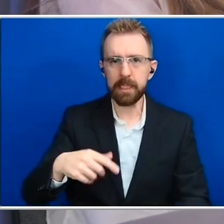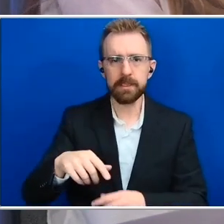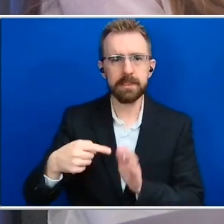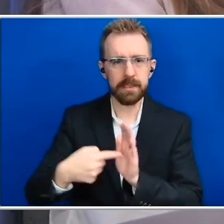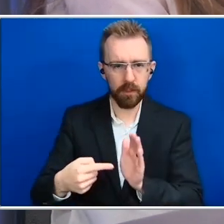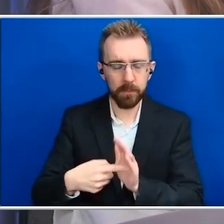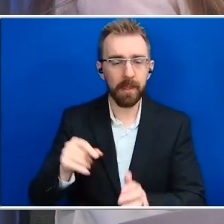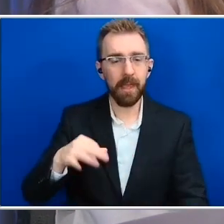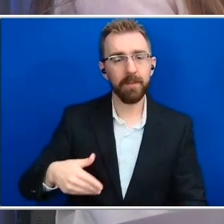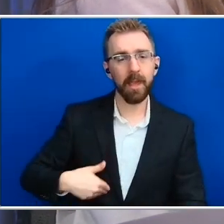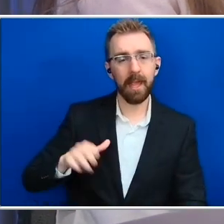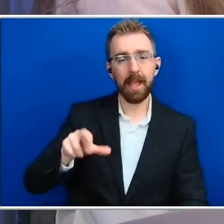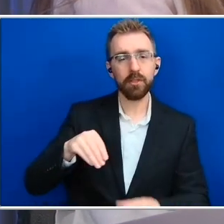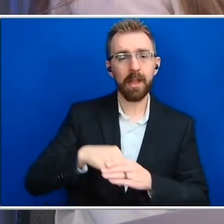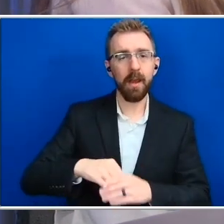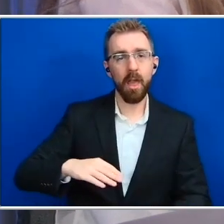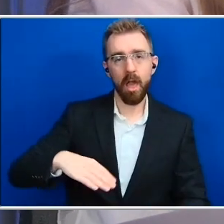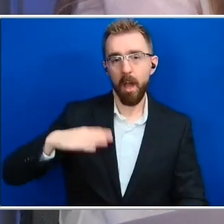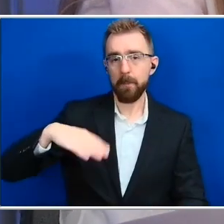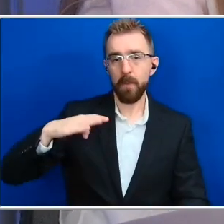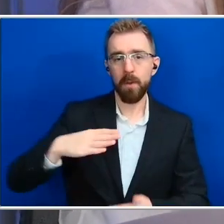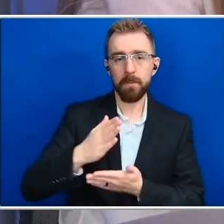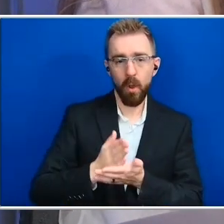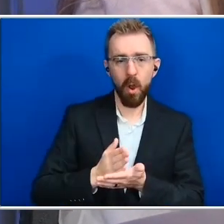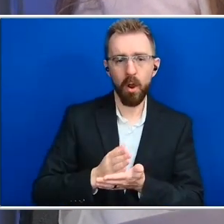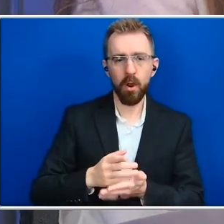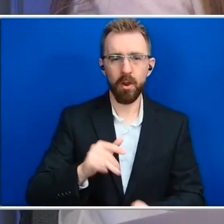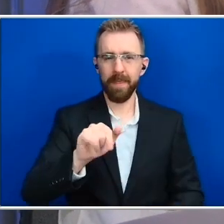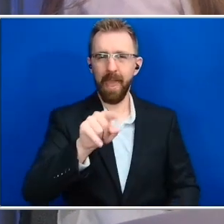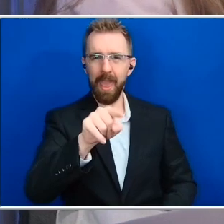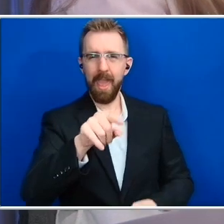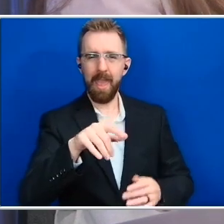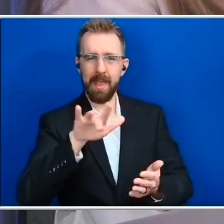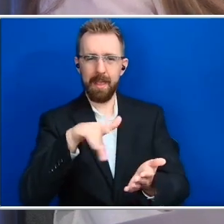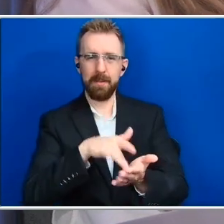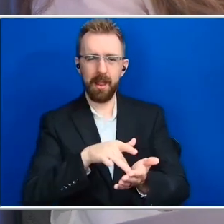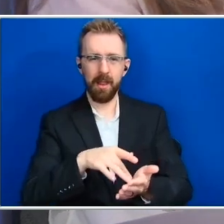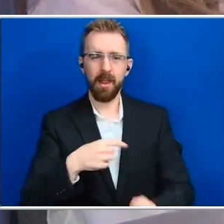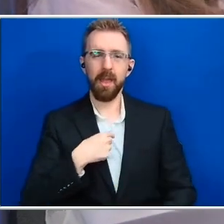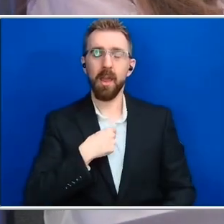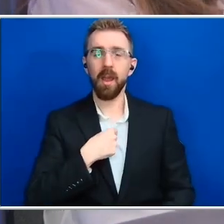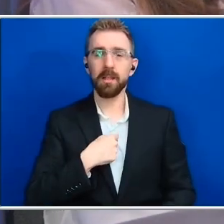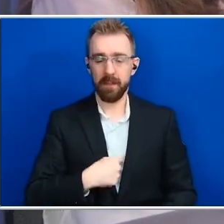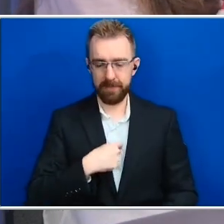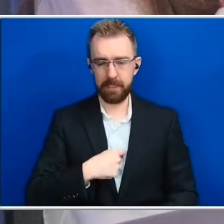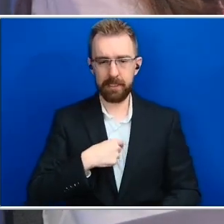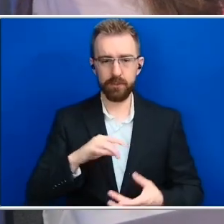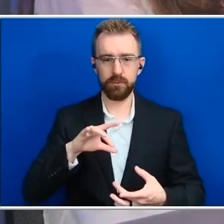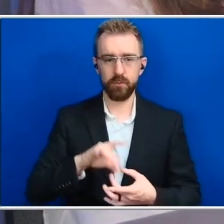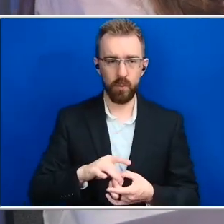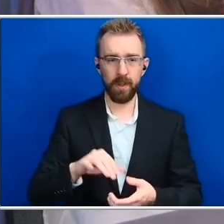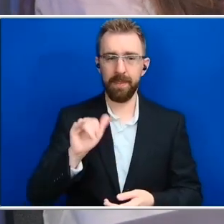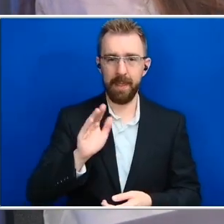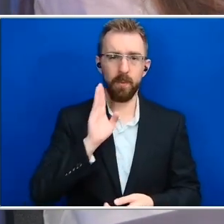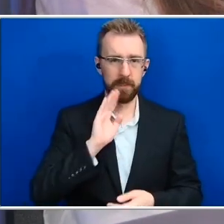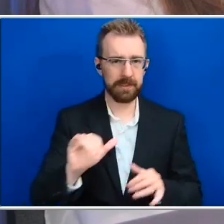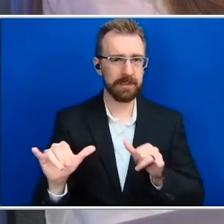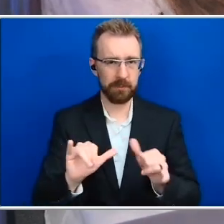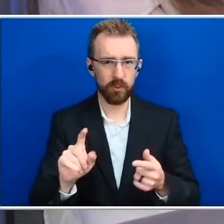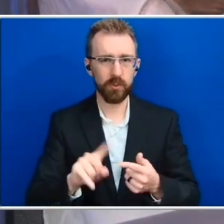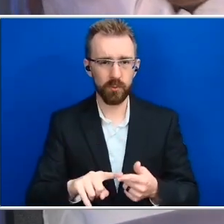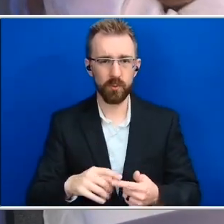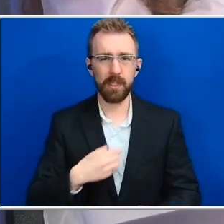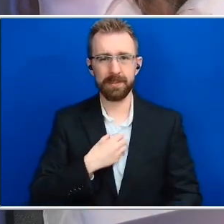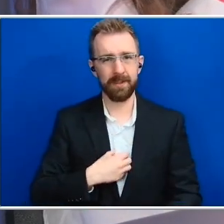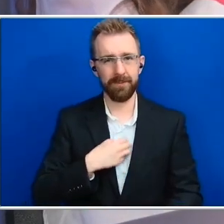the upper part, which is where the esophagus joins, that would be similar to the esophagus cancer, the type of